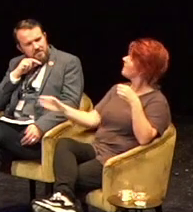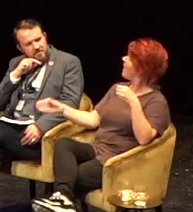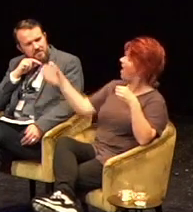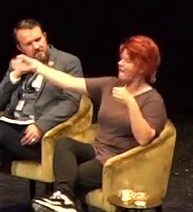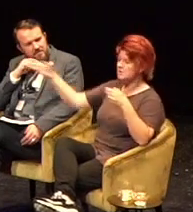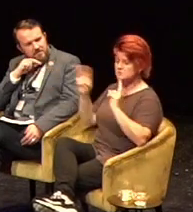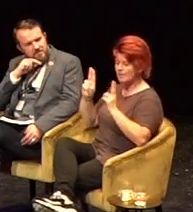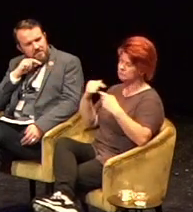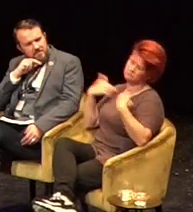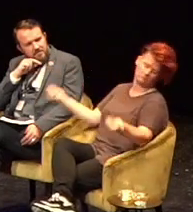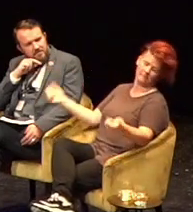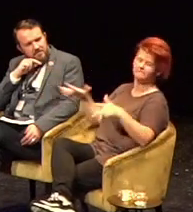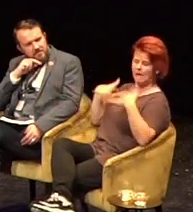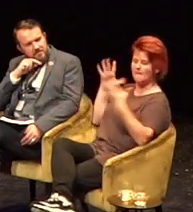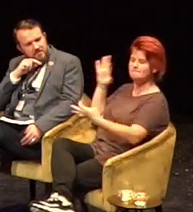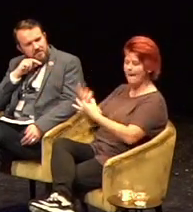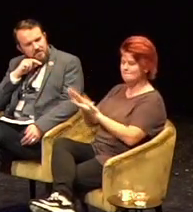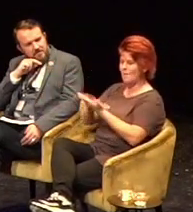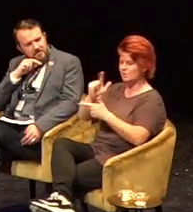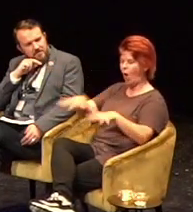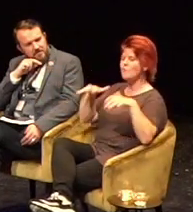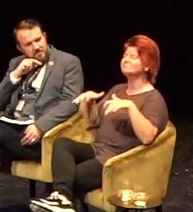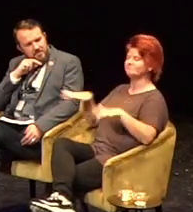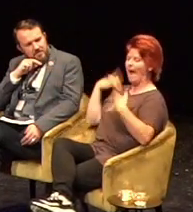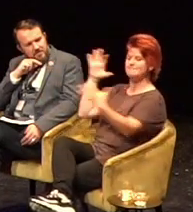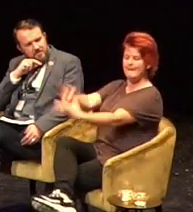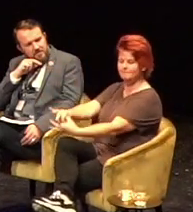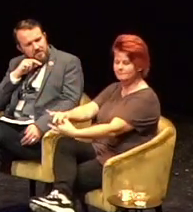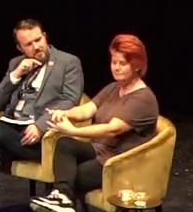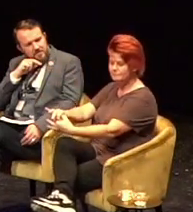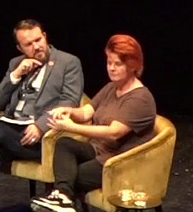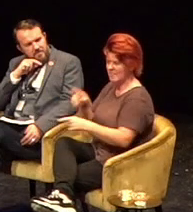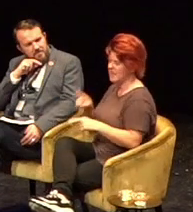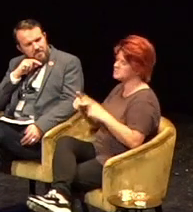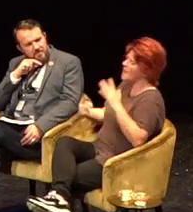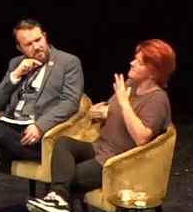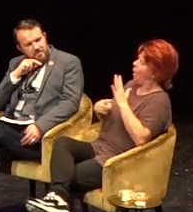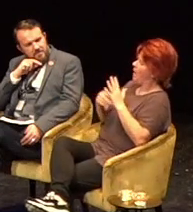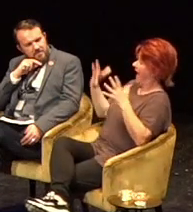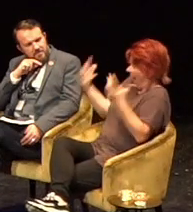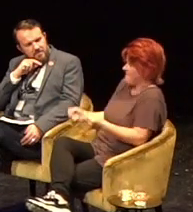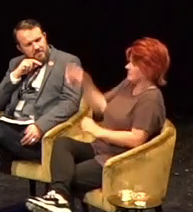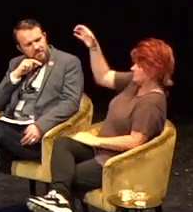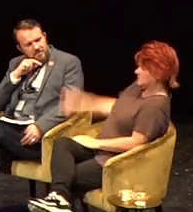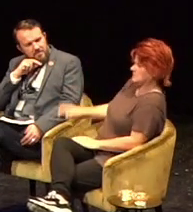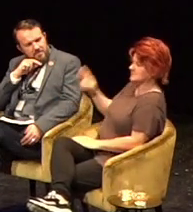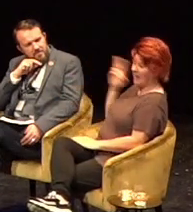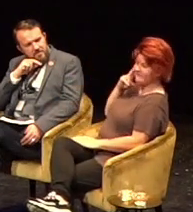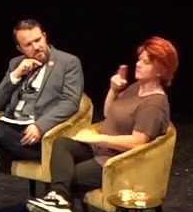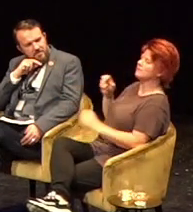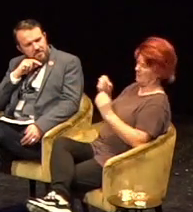around with lighting as well and things like that, and think about the interpreter's process and make sure it's engaging for the audience members as